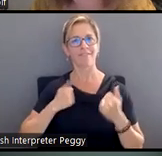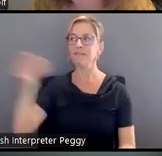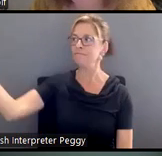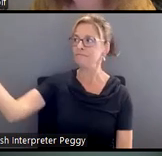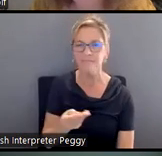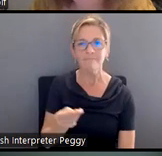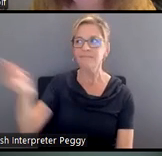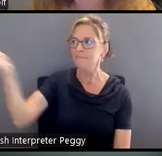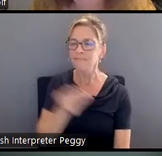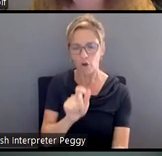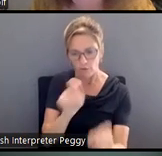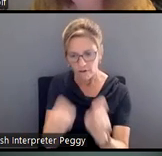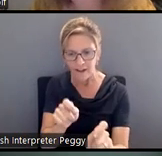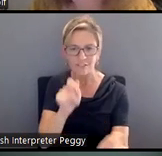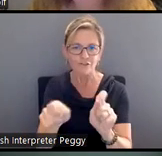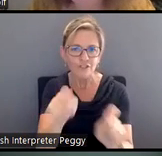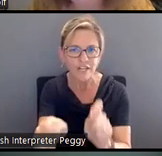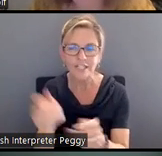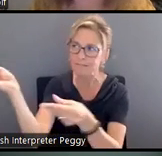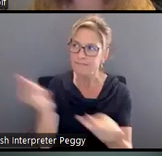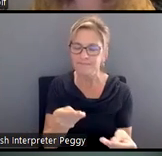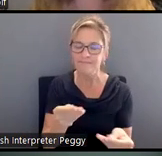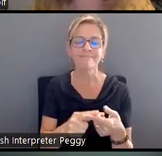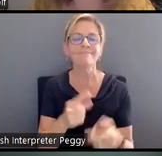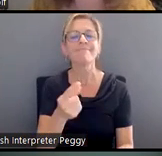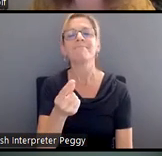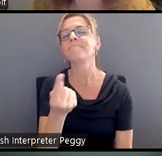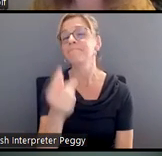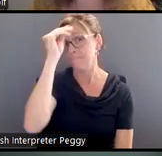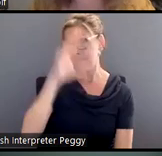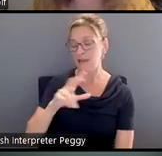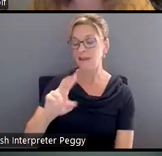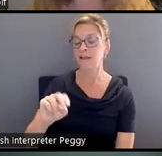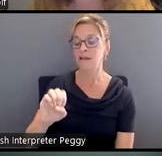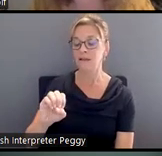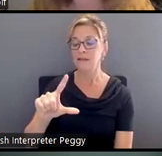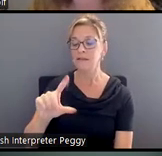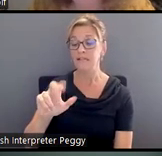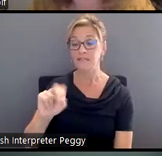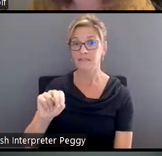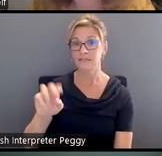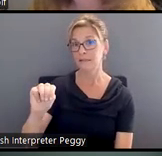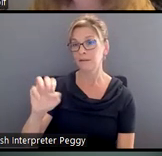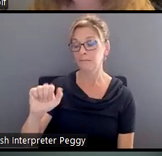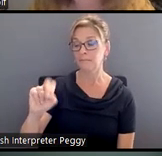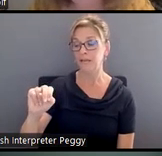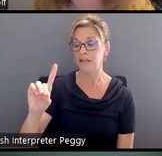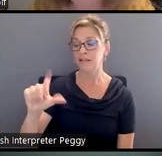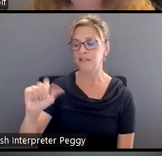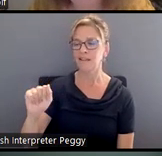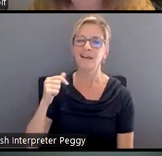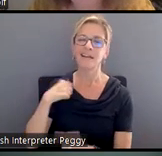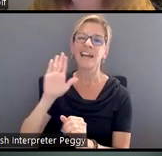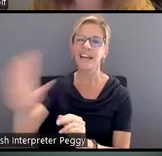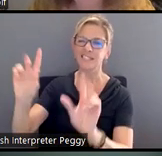constantly revise. I'm paraphrasing Wilson Mandela a bit, but he said something along the lines of, there is no